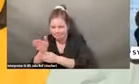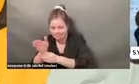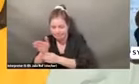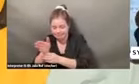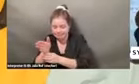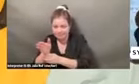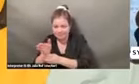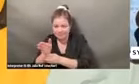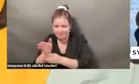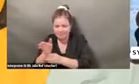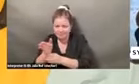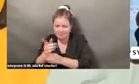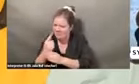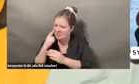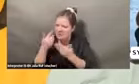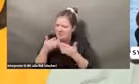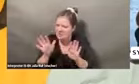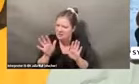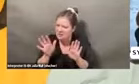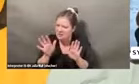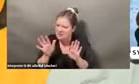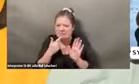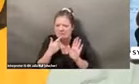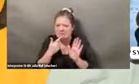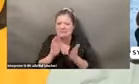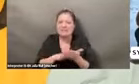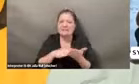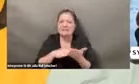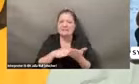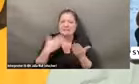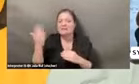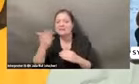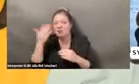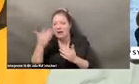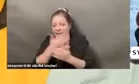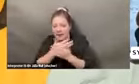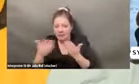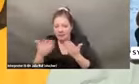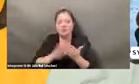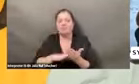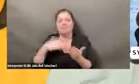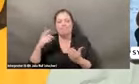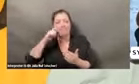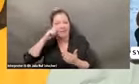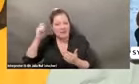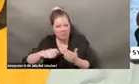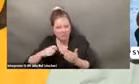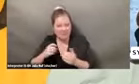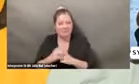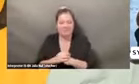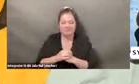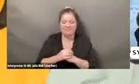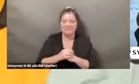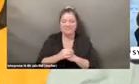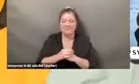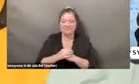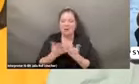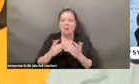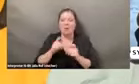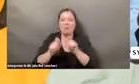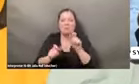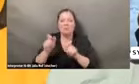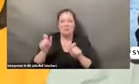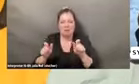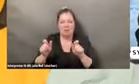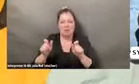if not already finished, translated into Czech and Hungarian. And we will continue to work with disabled persons organizations